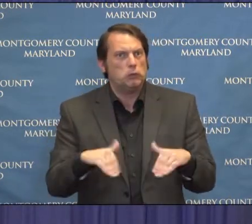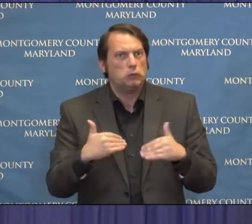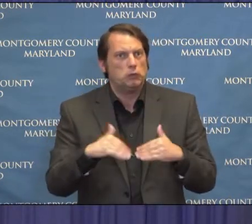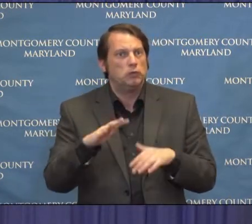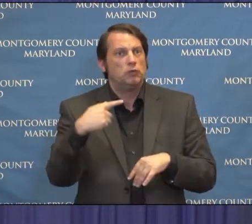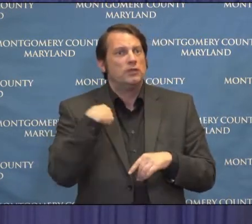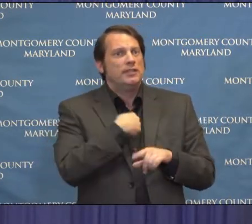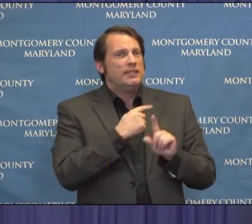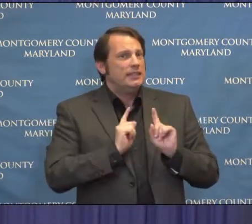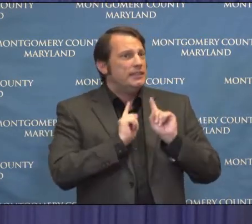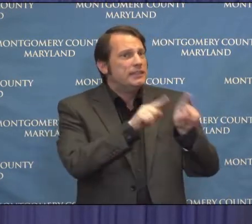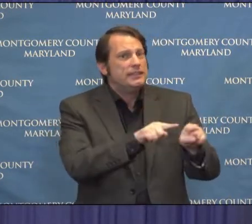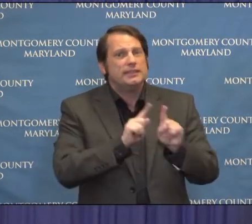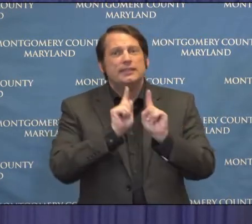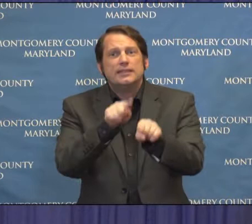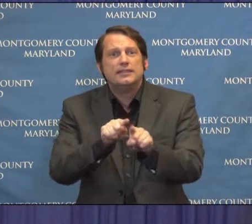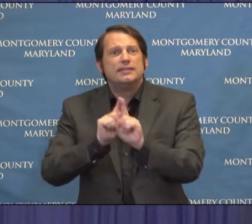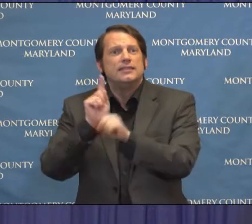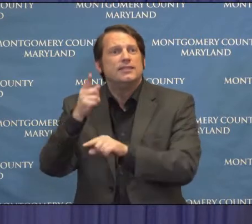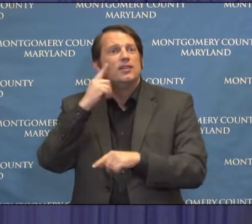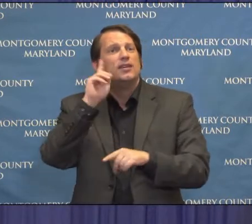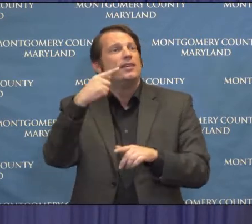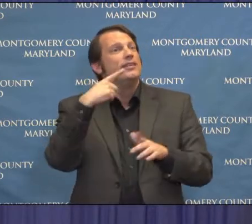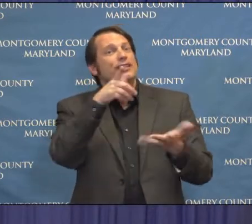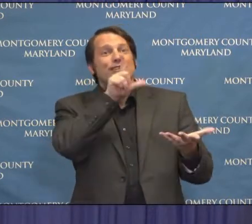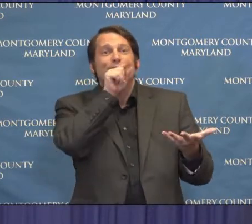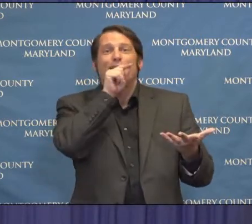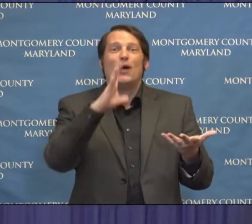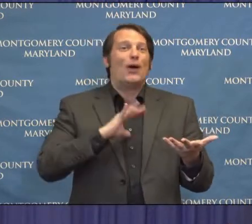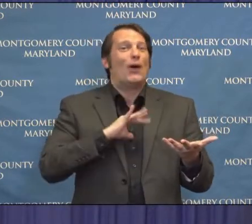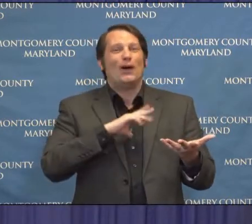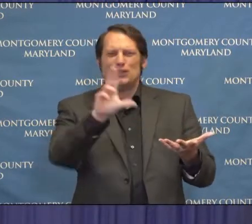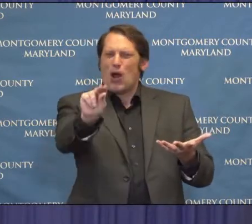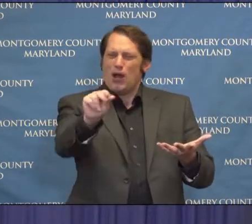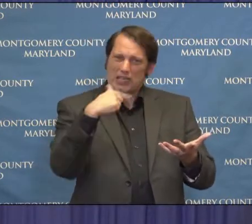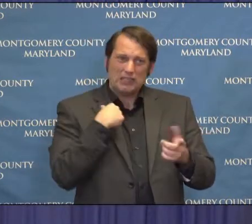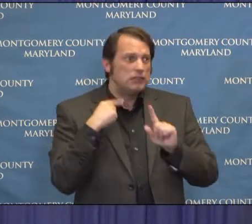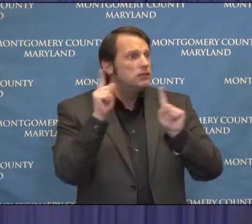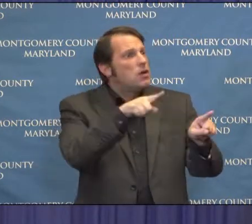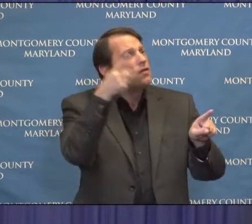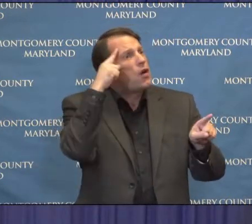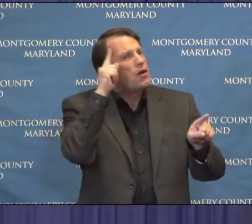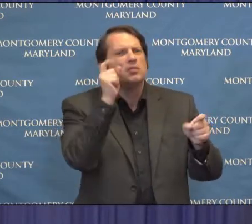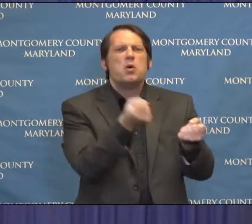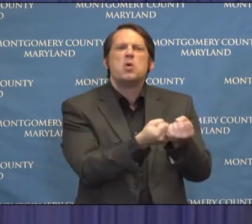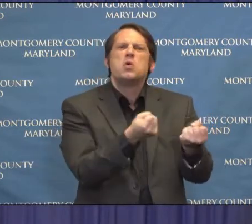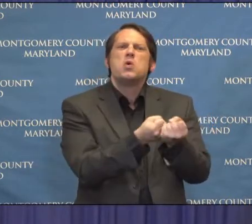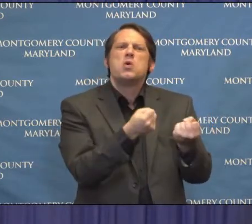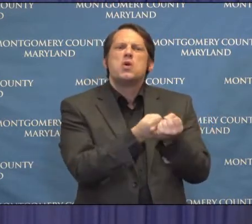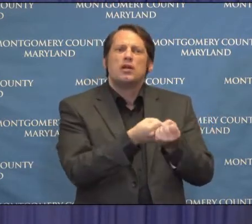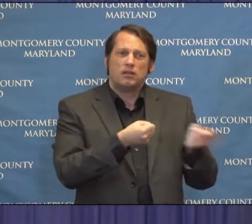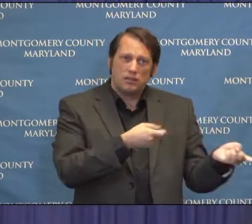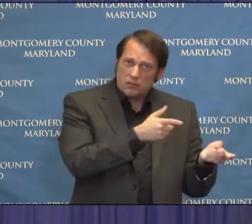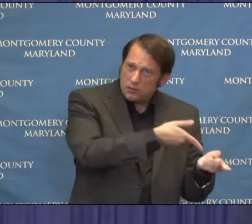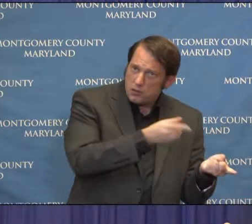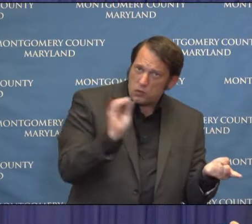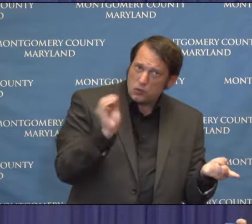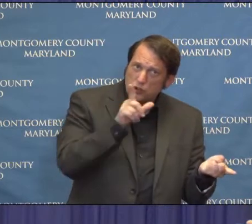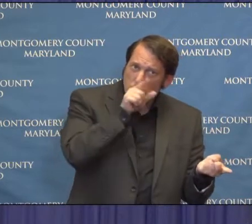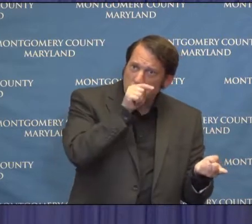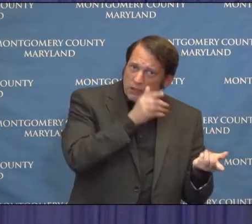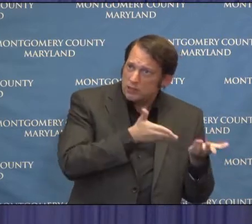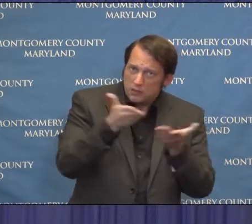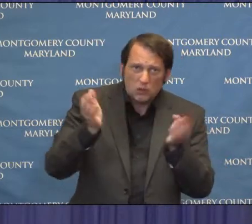to support them. So even if they're not serving chicken this year, please give them what you would have given them